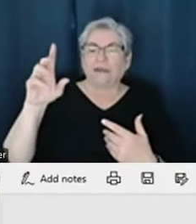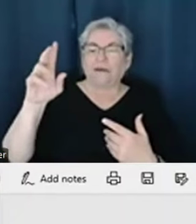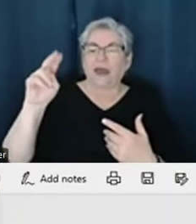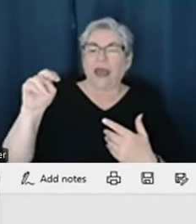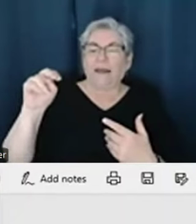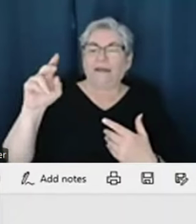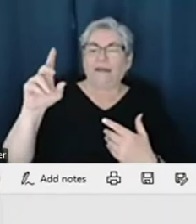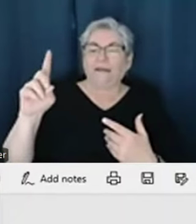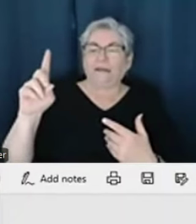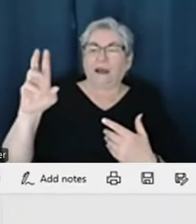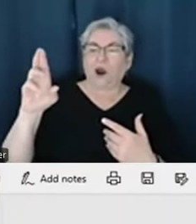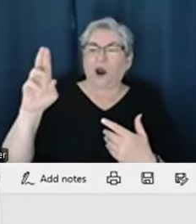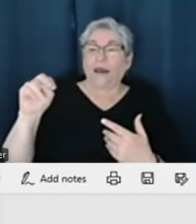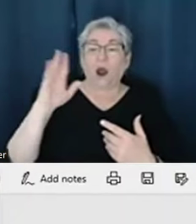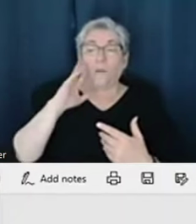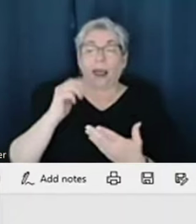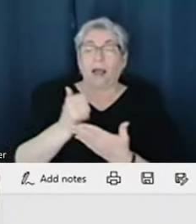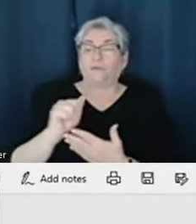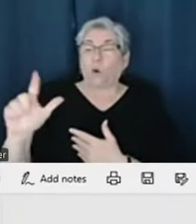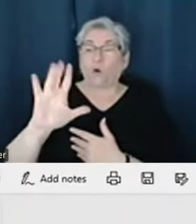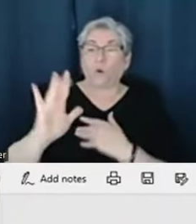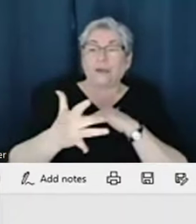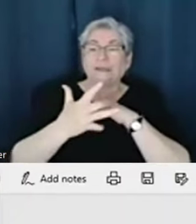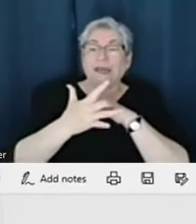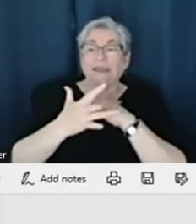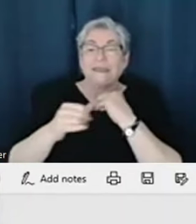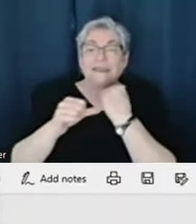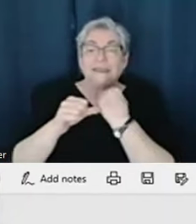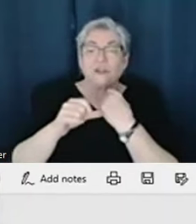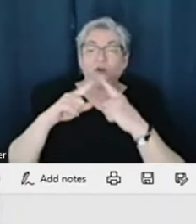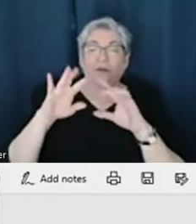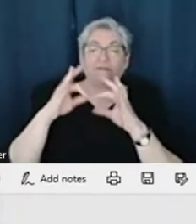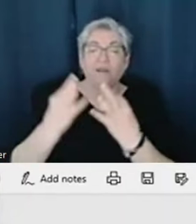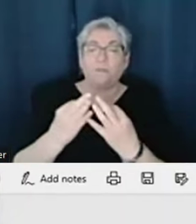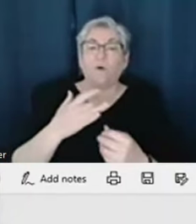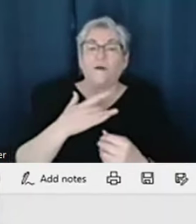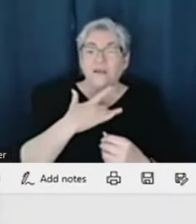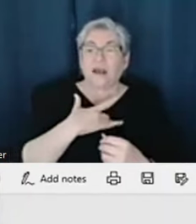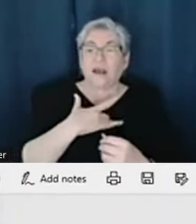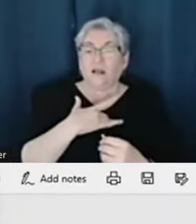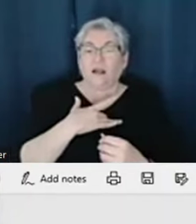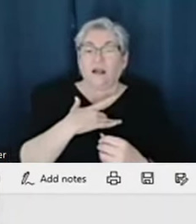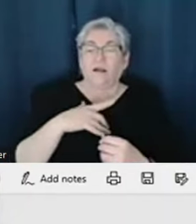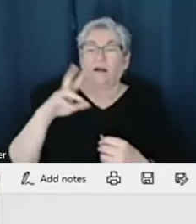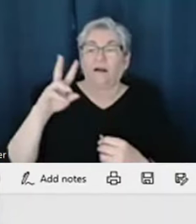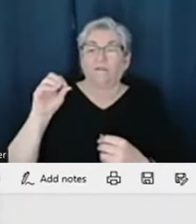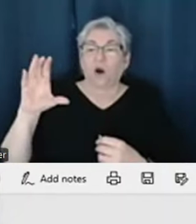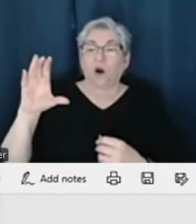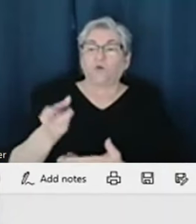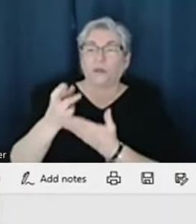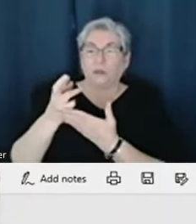all of your technical assistance to families. We feel that vocational rehab is a foundational point